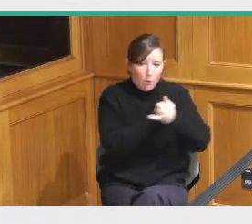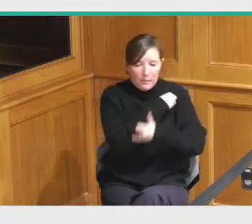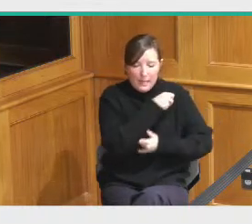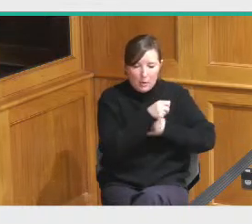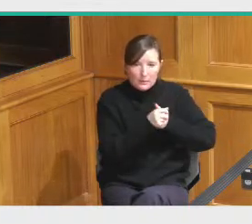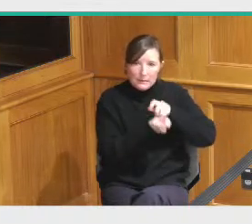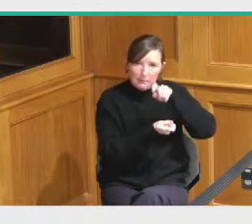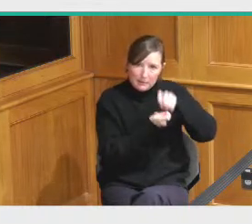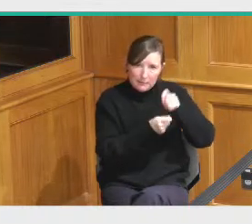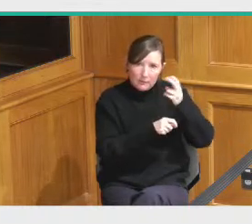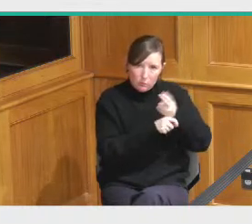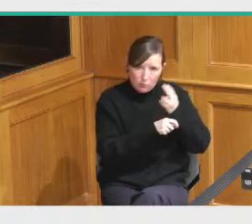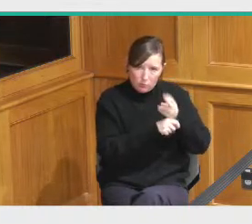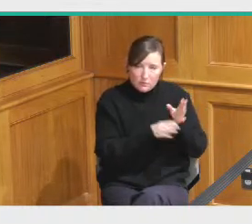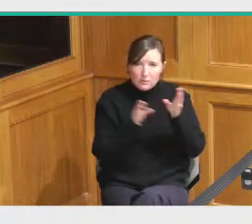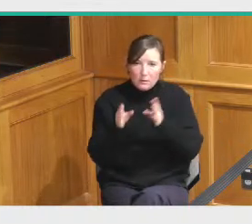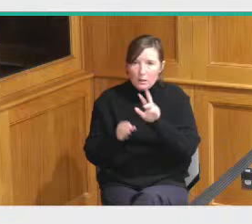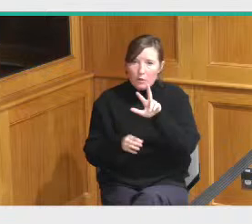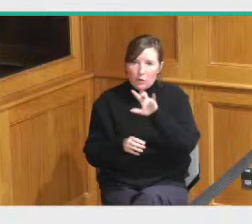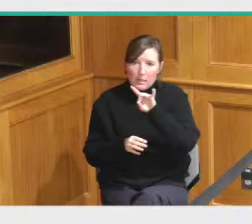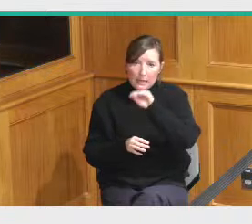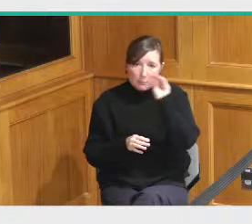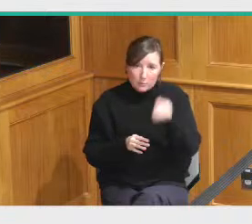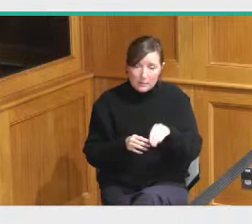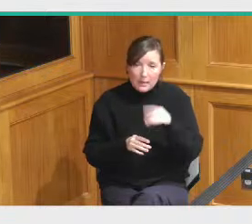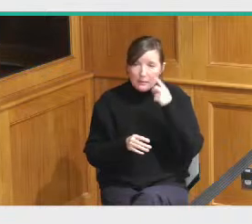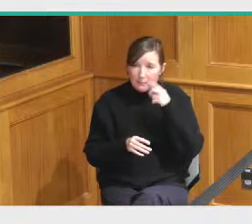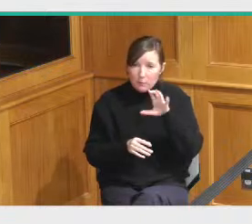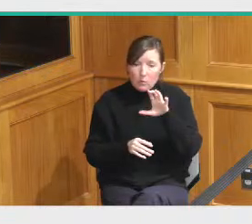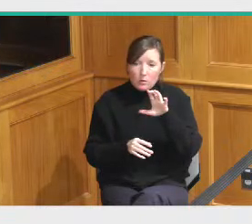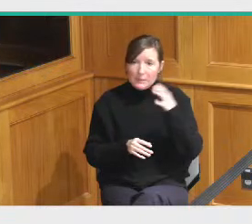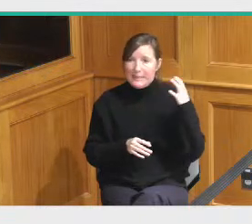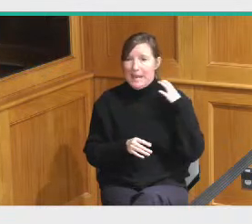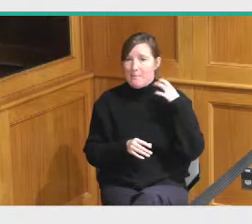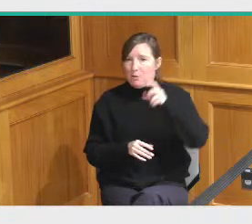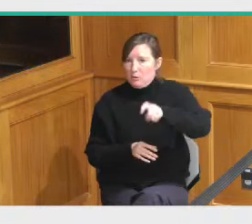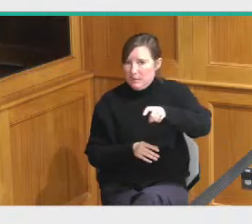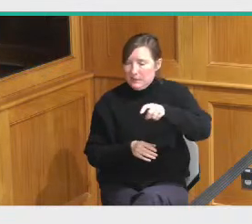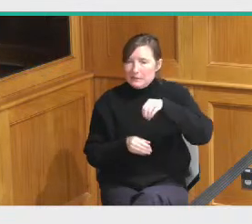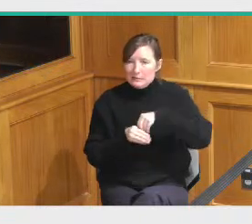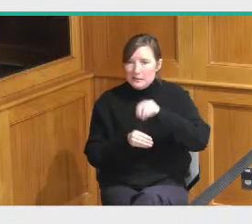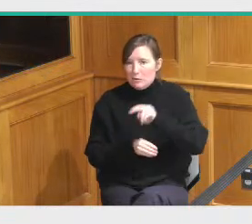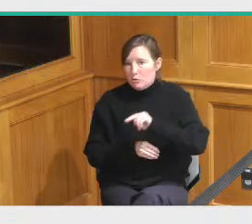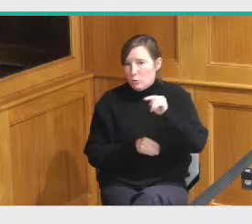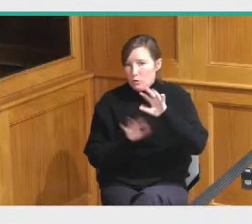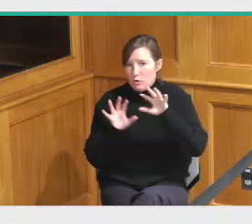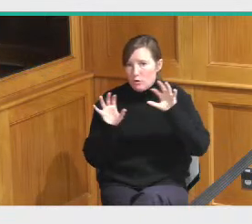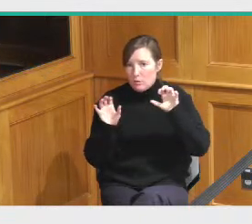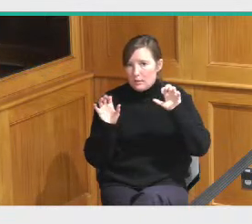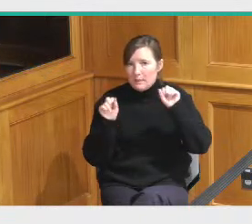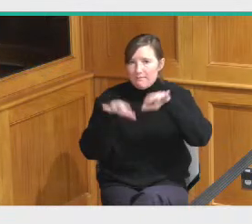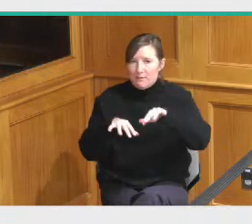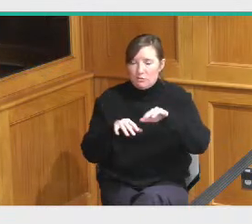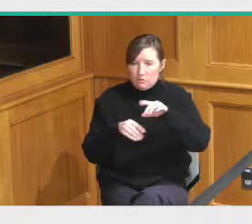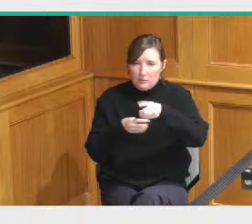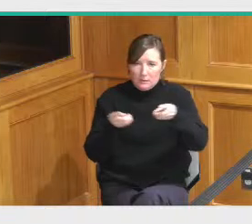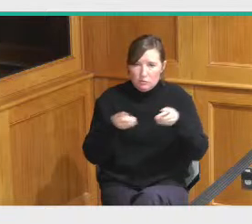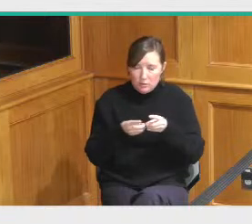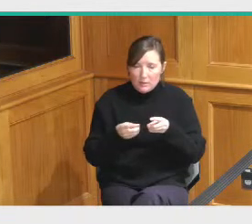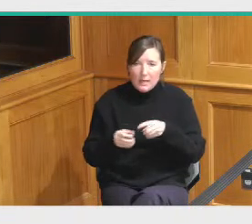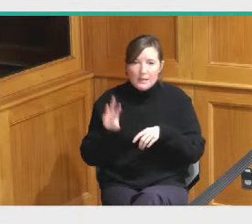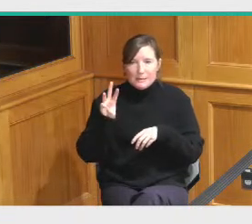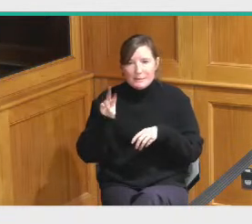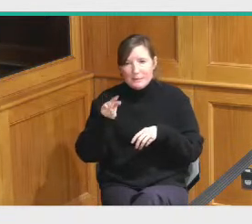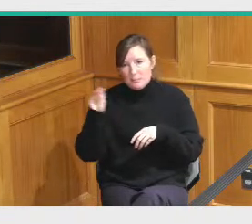uses, 38% to capital needs in the Northern Convention District, and 17% to capital needs at the Duke Energy